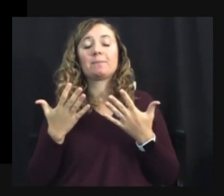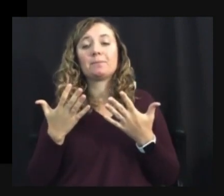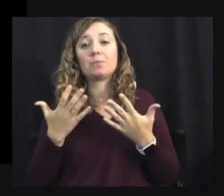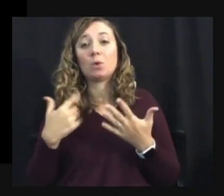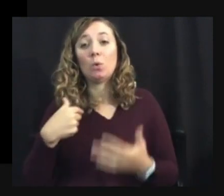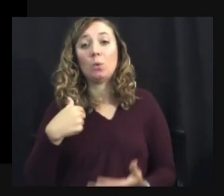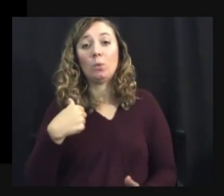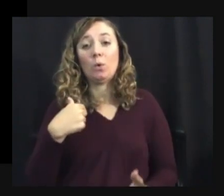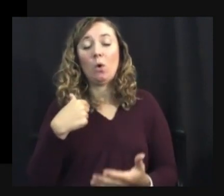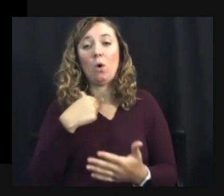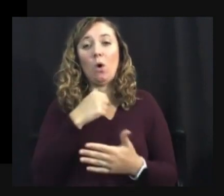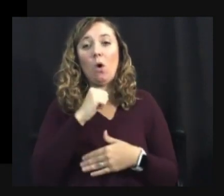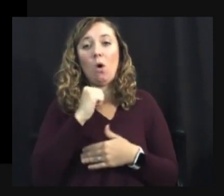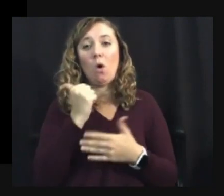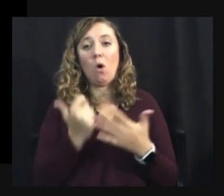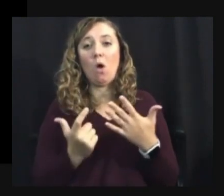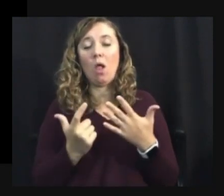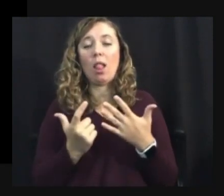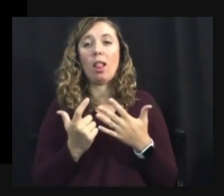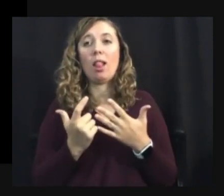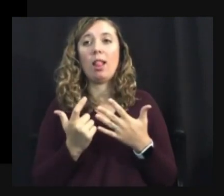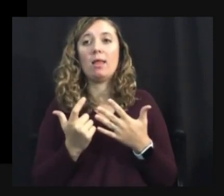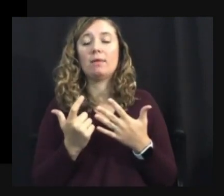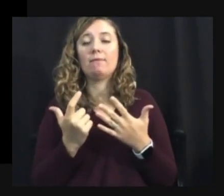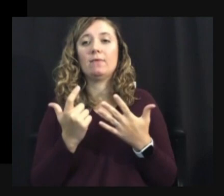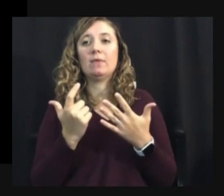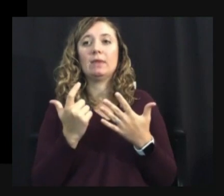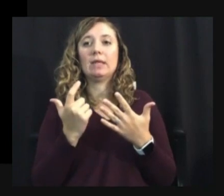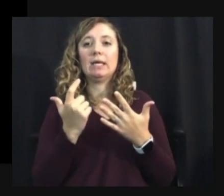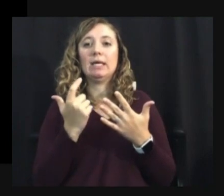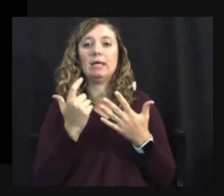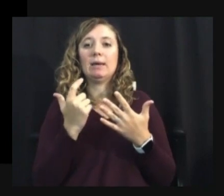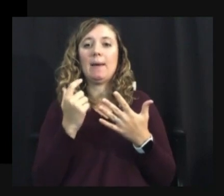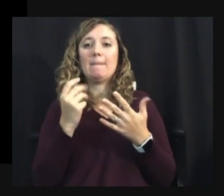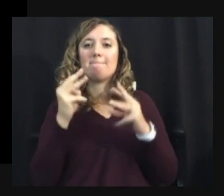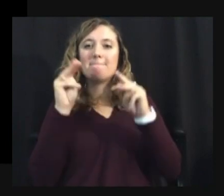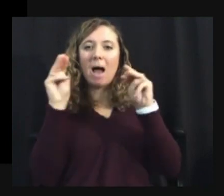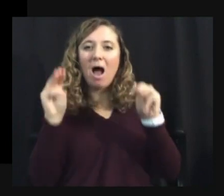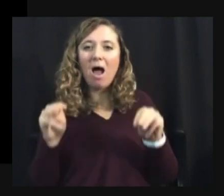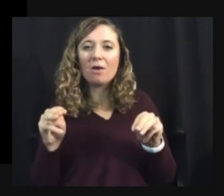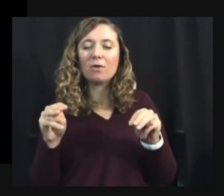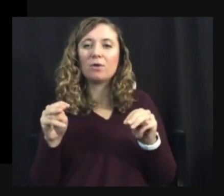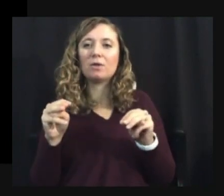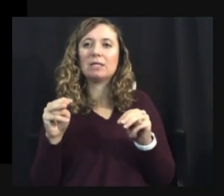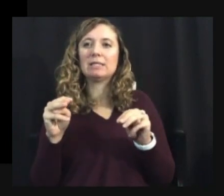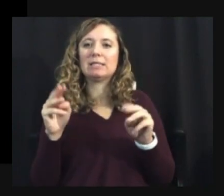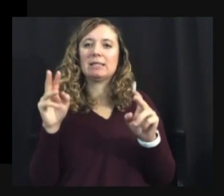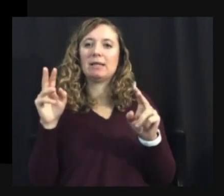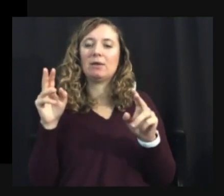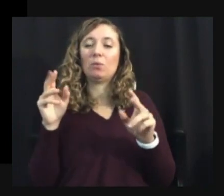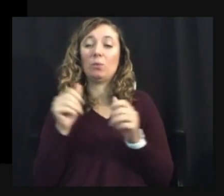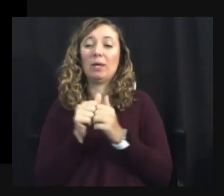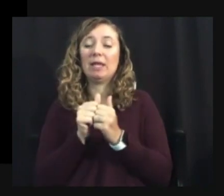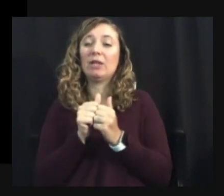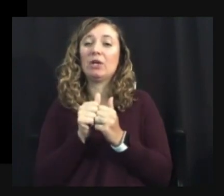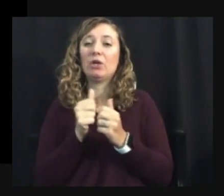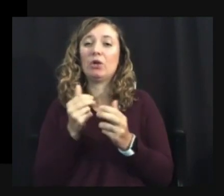with all of the deficit model that is commonly being used everywhere with young kids,